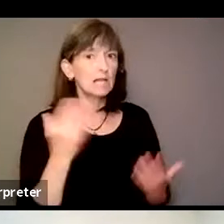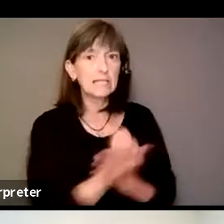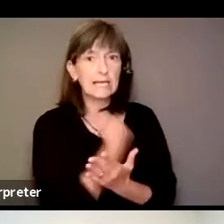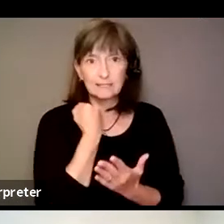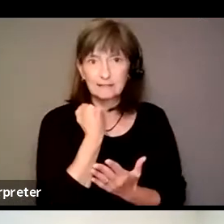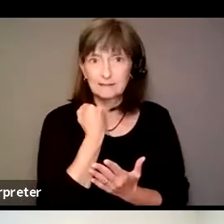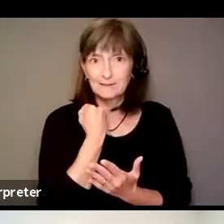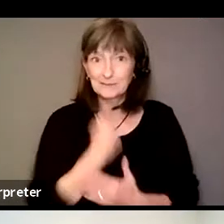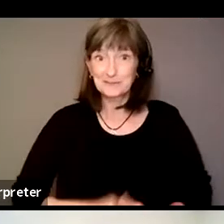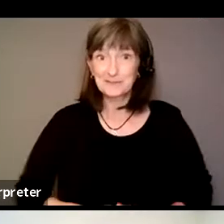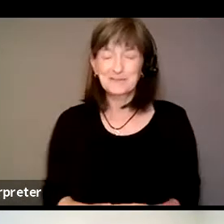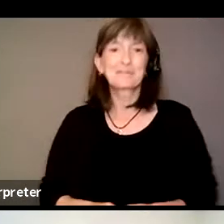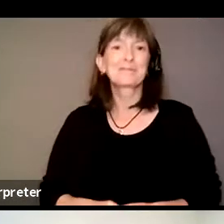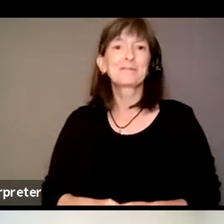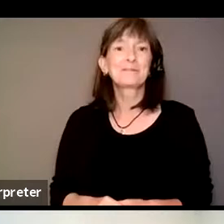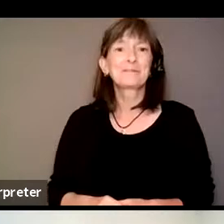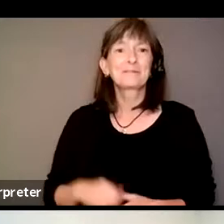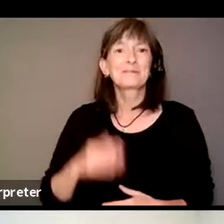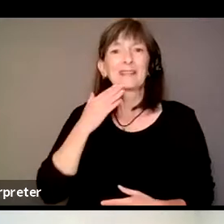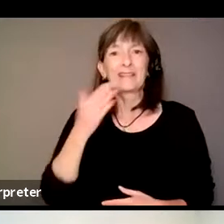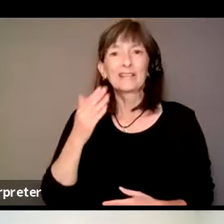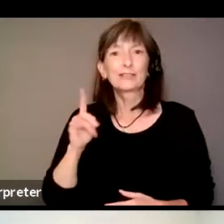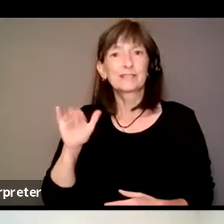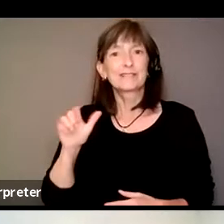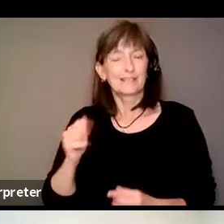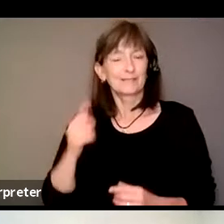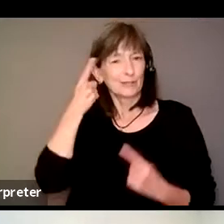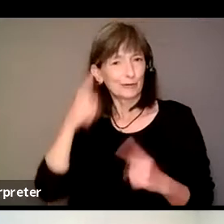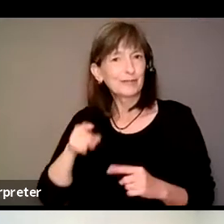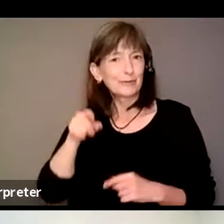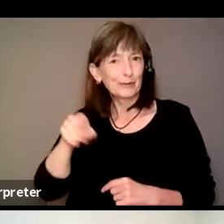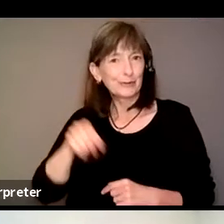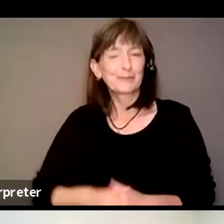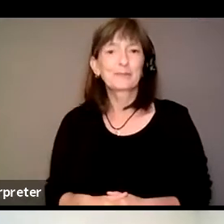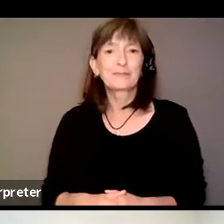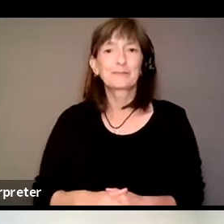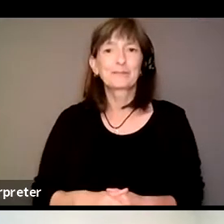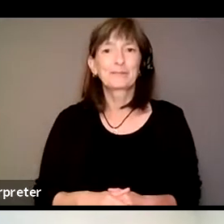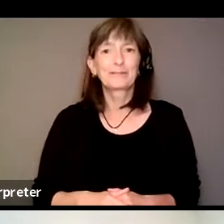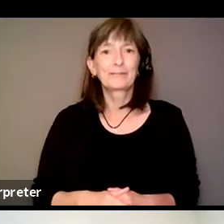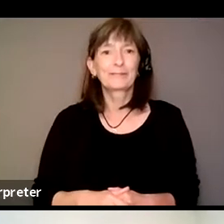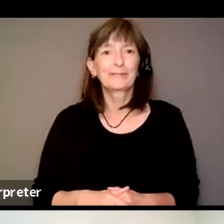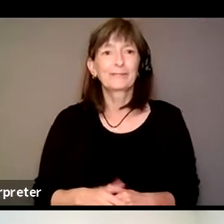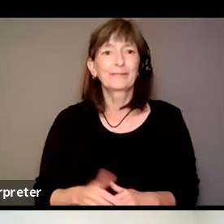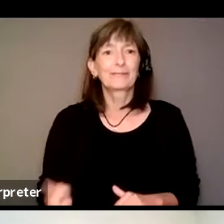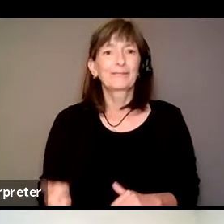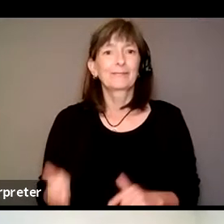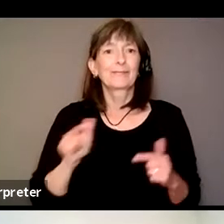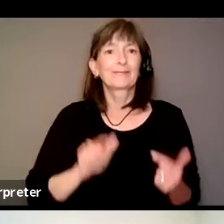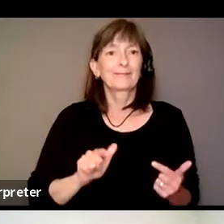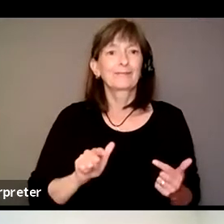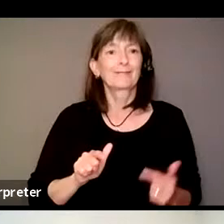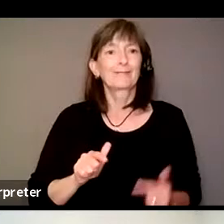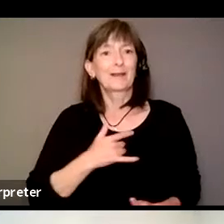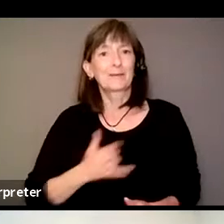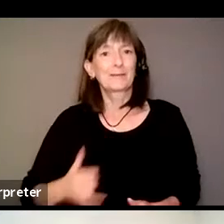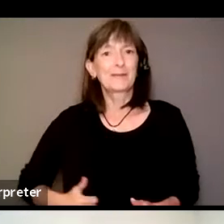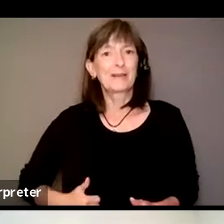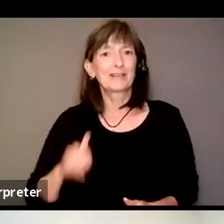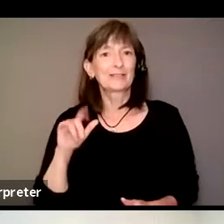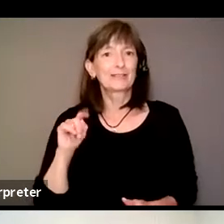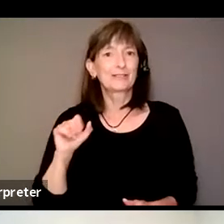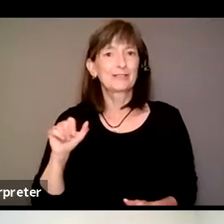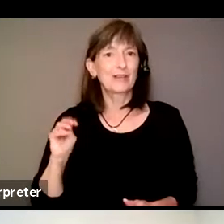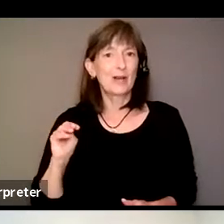Thank you. And I echo those sentiments as well. Moving over to you, Mr. Mayor Tom Rose,